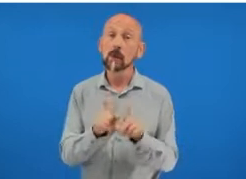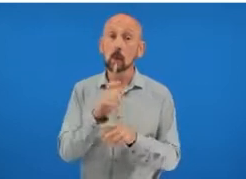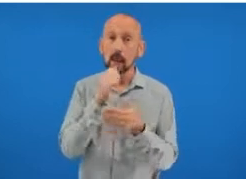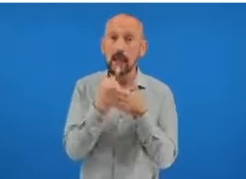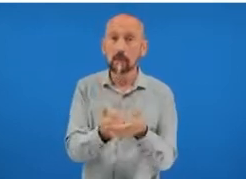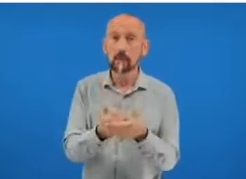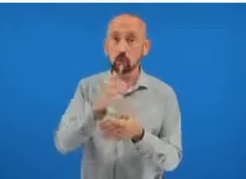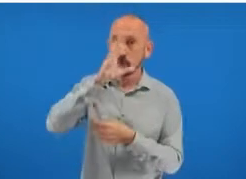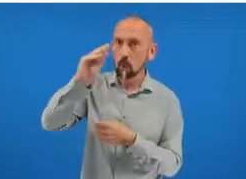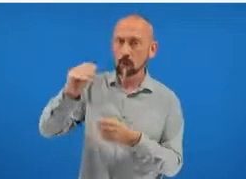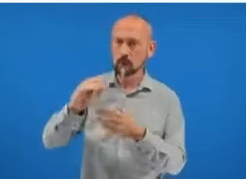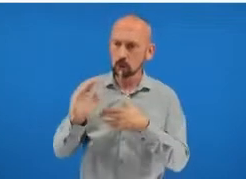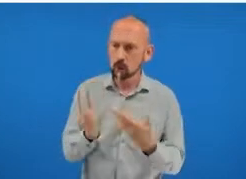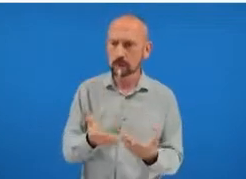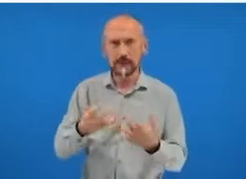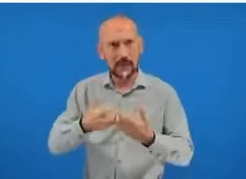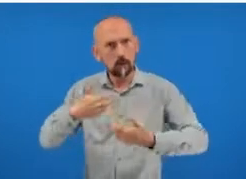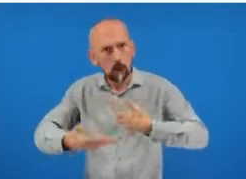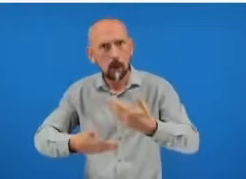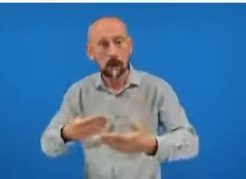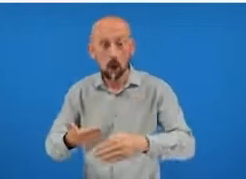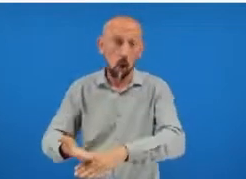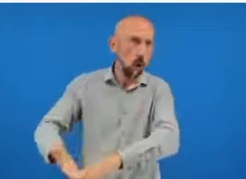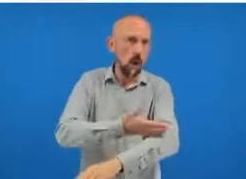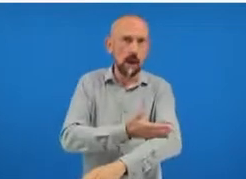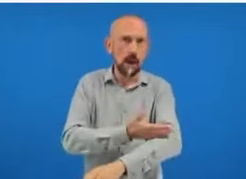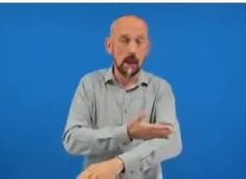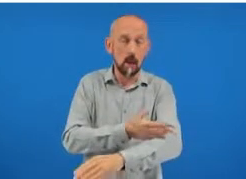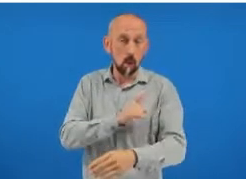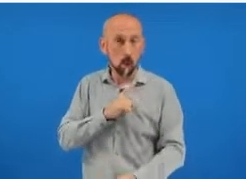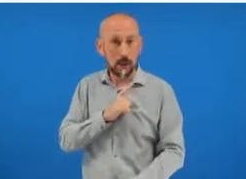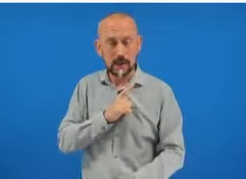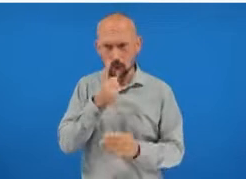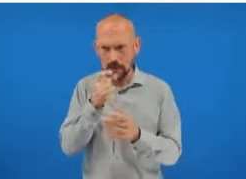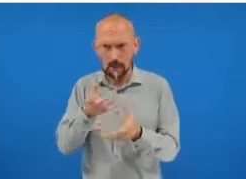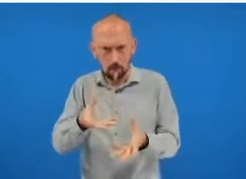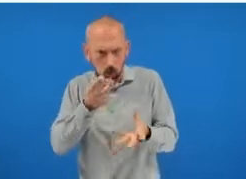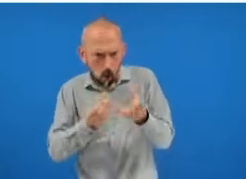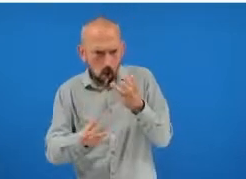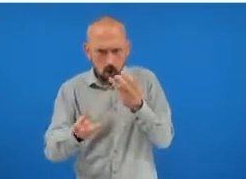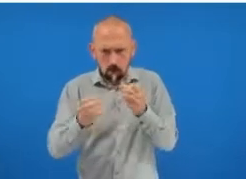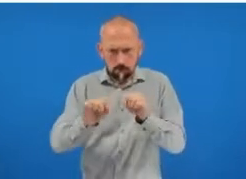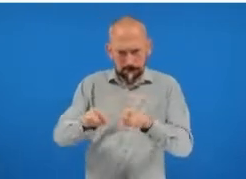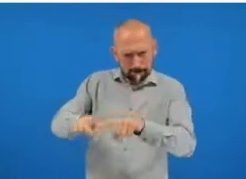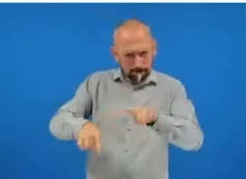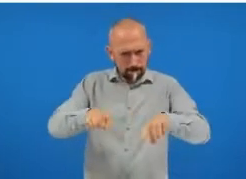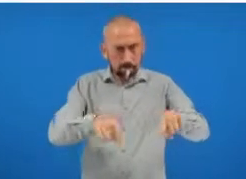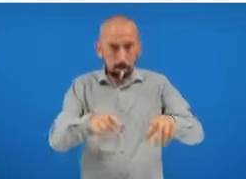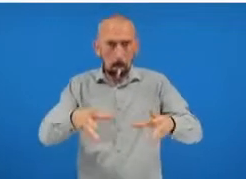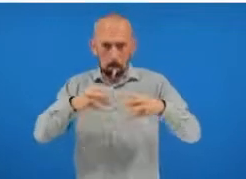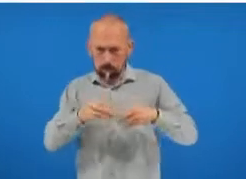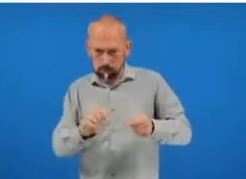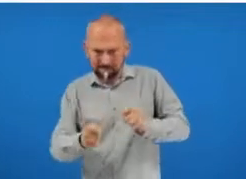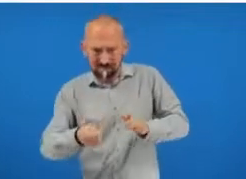because that means you can get on and learn from variability. And we found that the best reporting is one which also